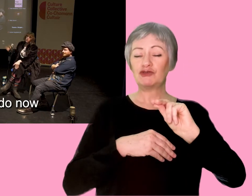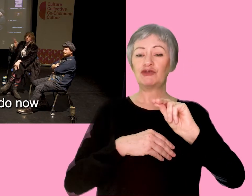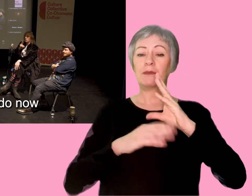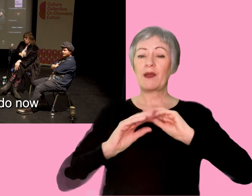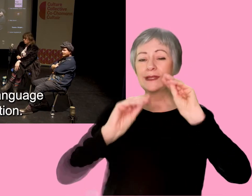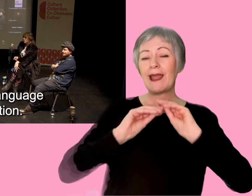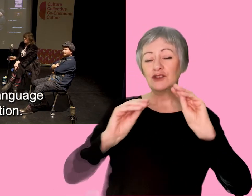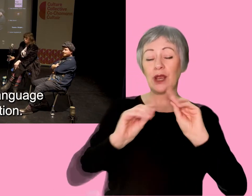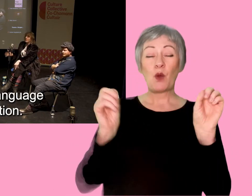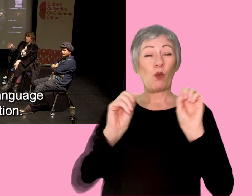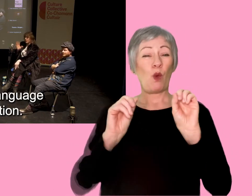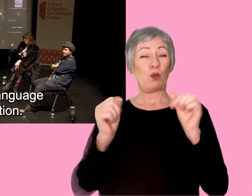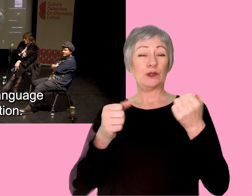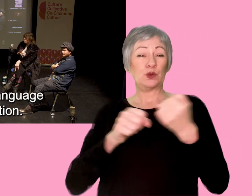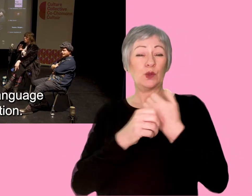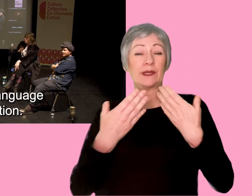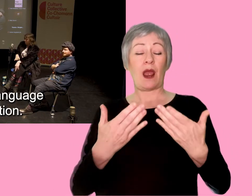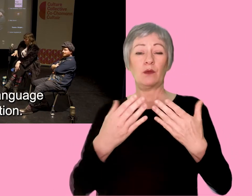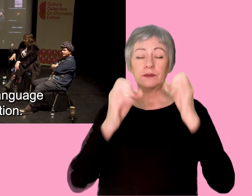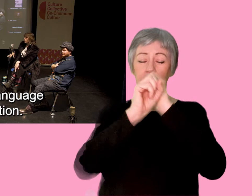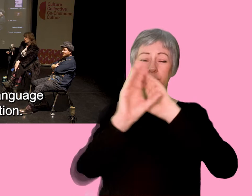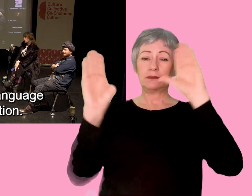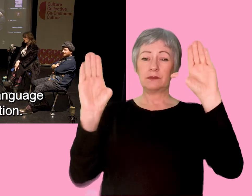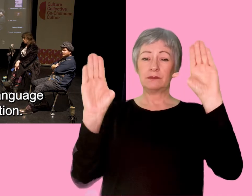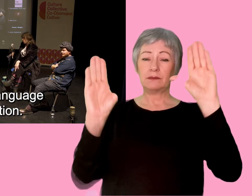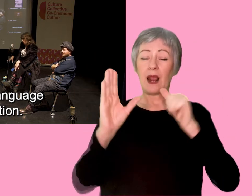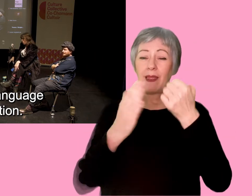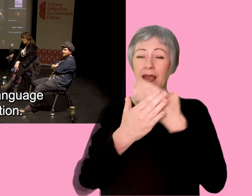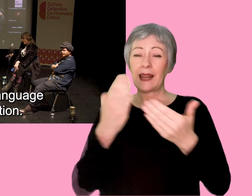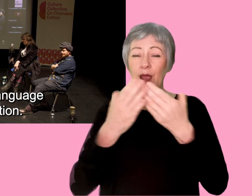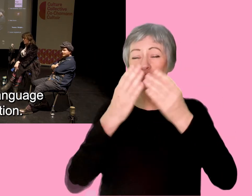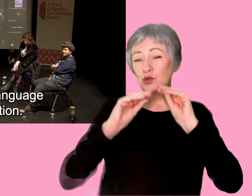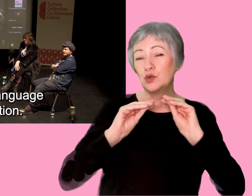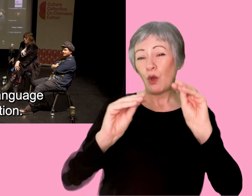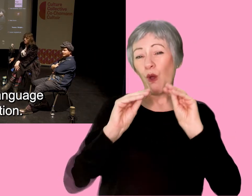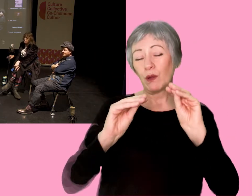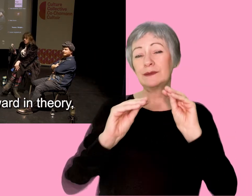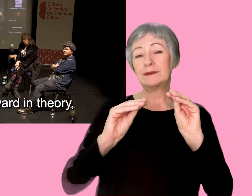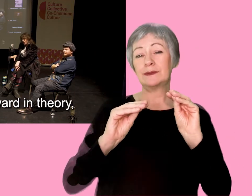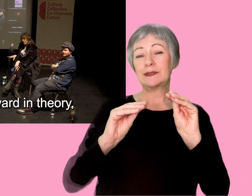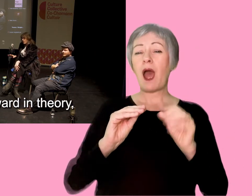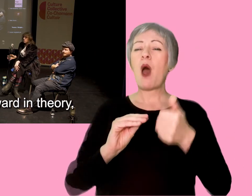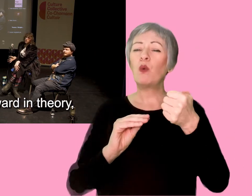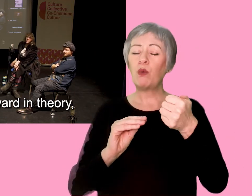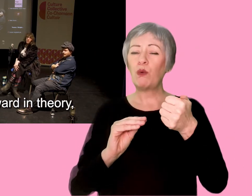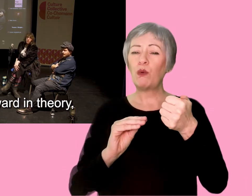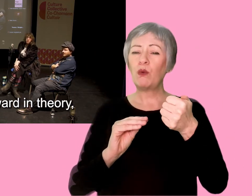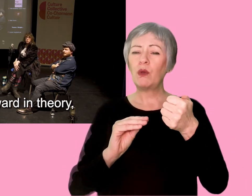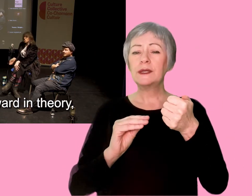what we have to do now is to reimagine who language is taught in education. Some of that